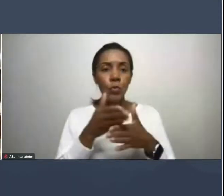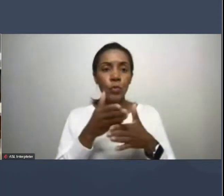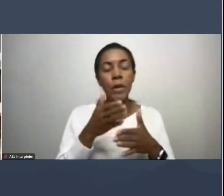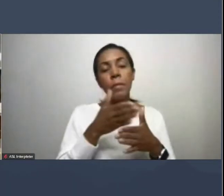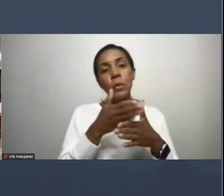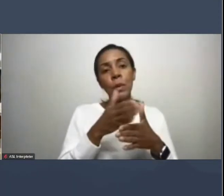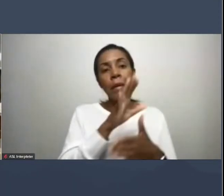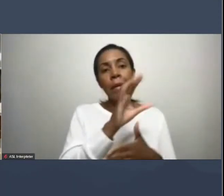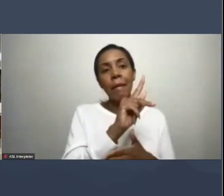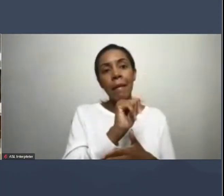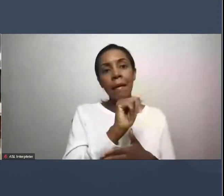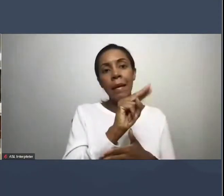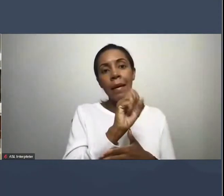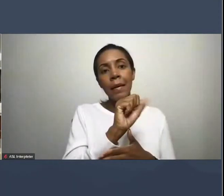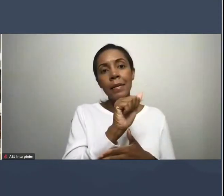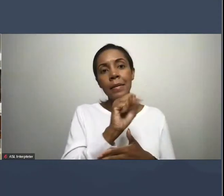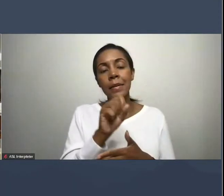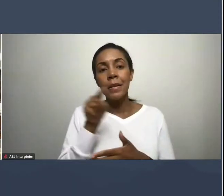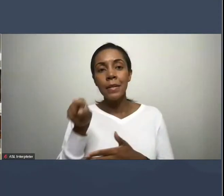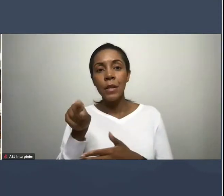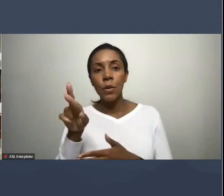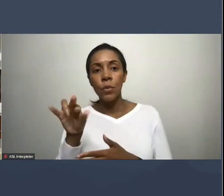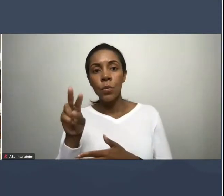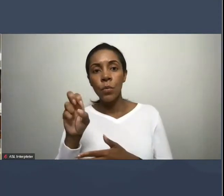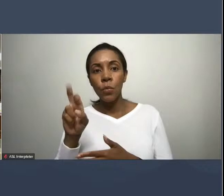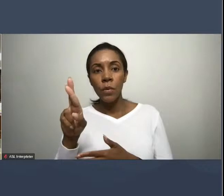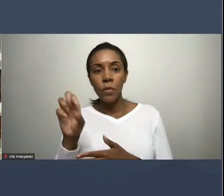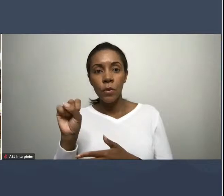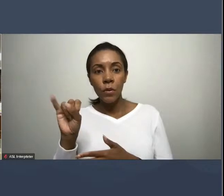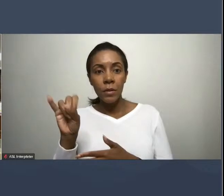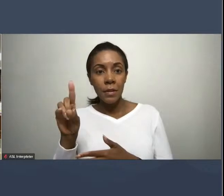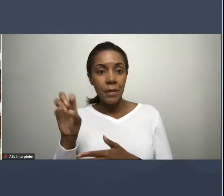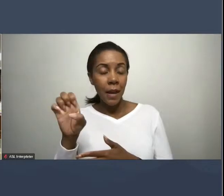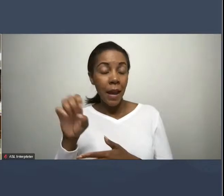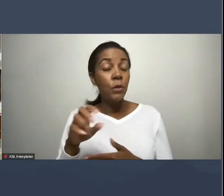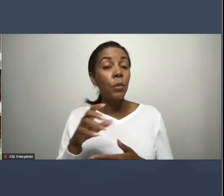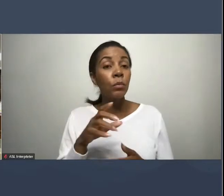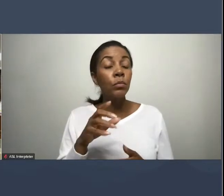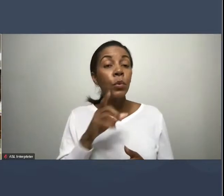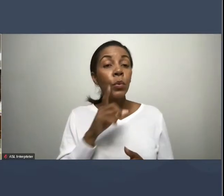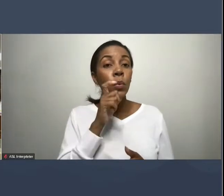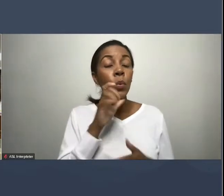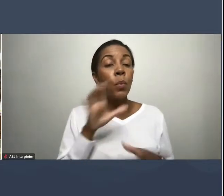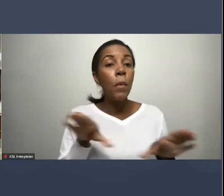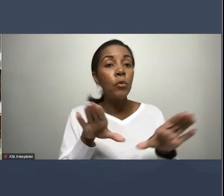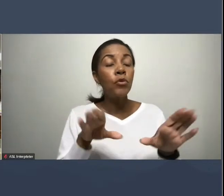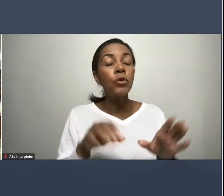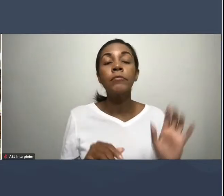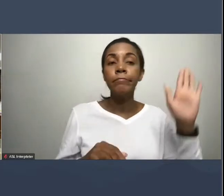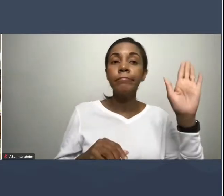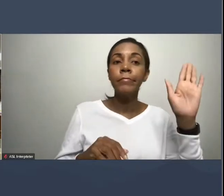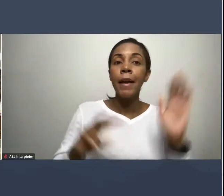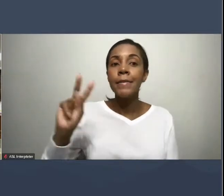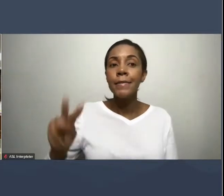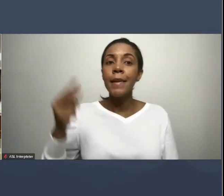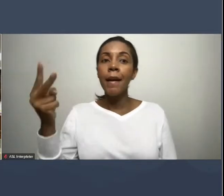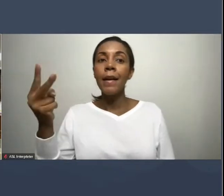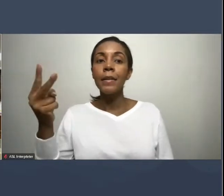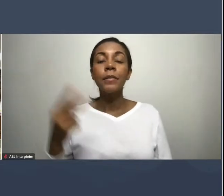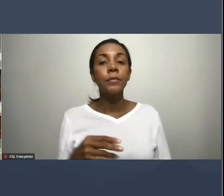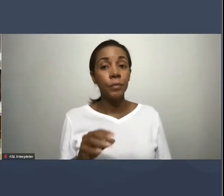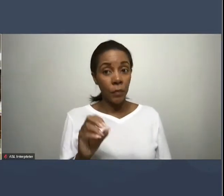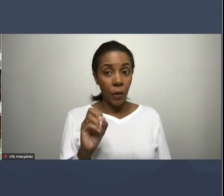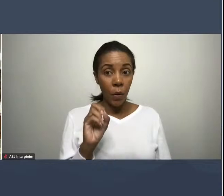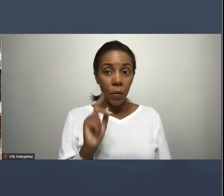Temprees, sponsored by Councilwoman Johnson. Can I get a motion and a second, please? Second. Moved